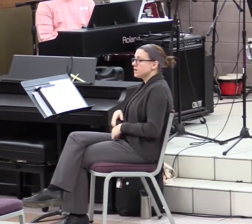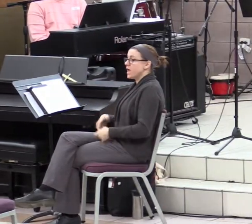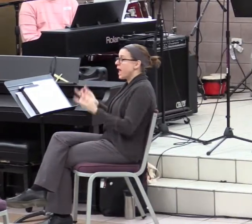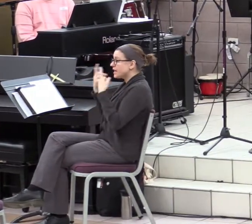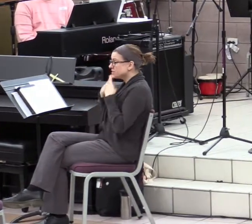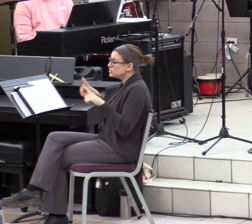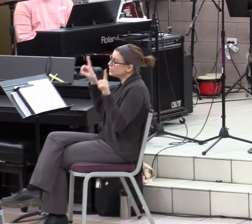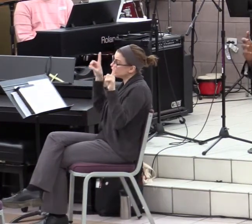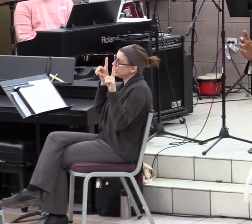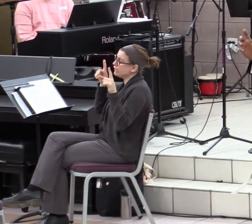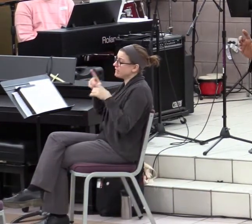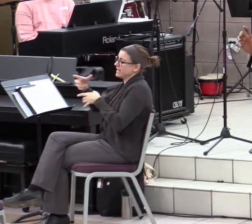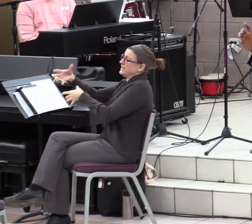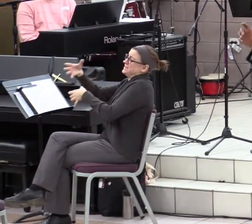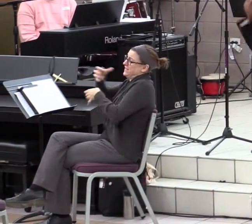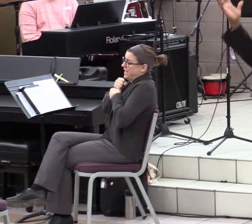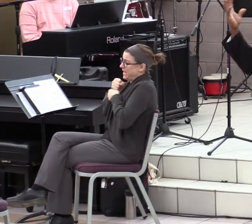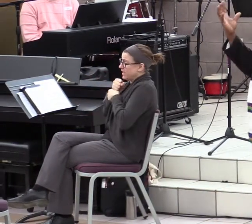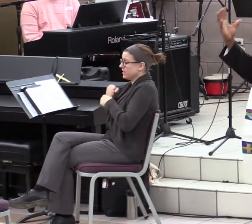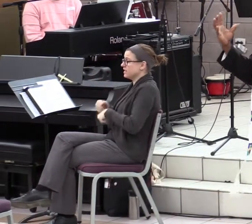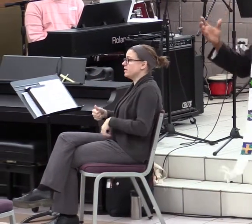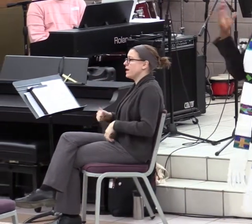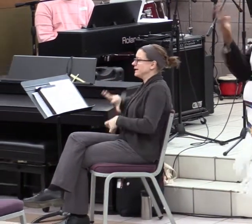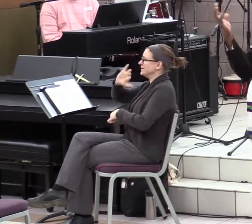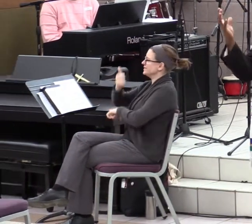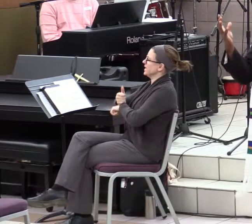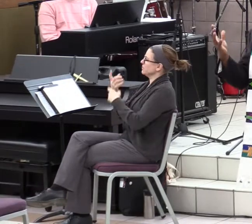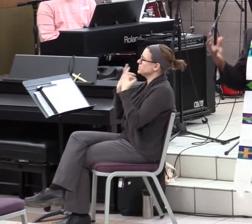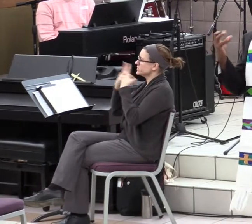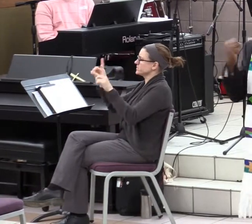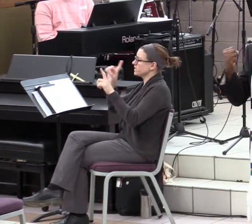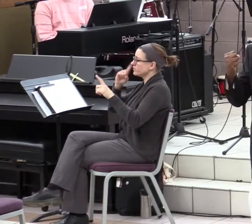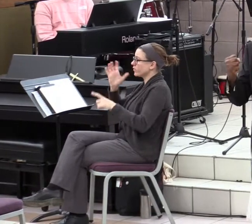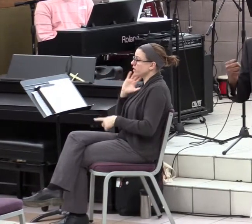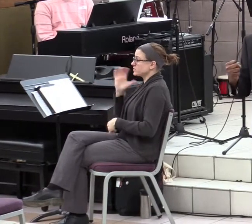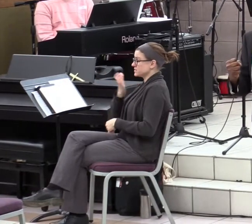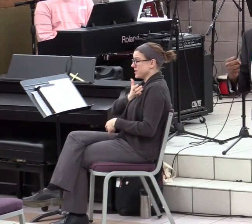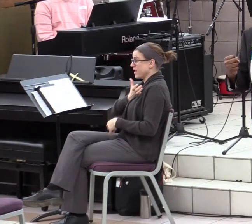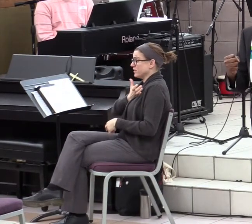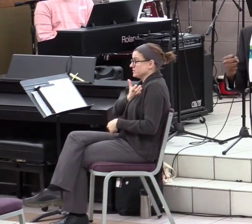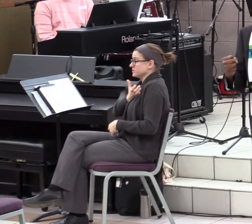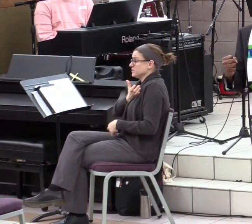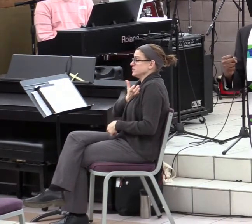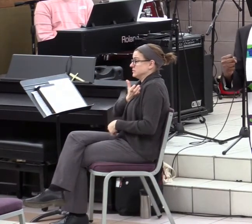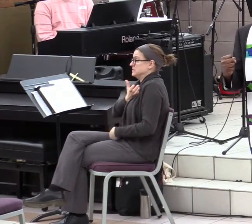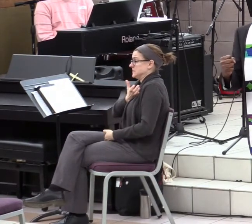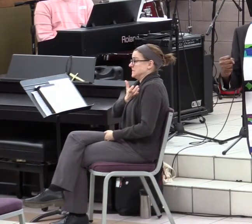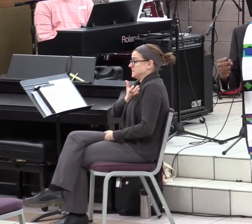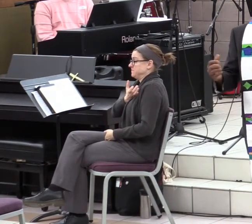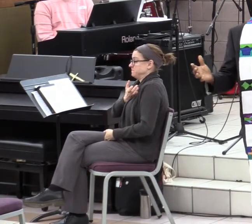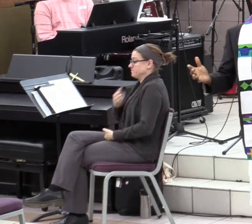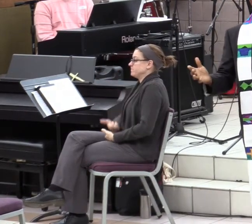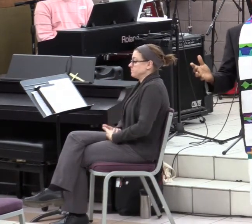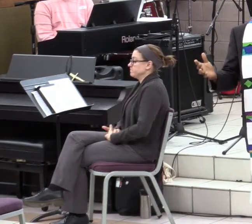achieve and attain and establish success for ourselves.